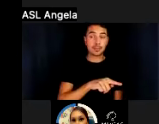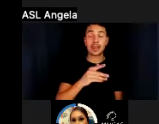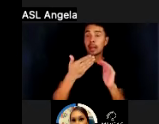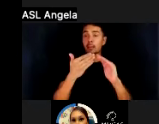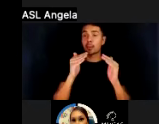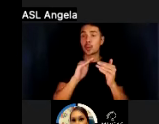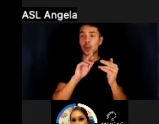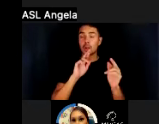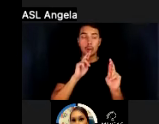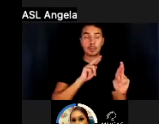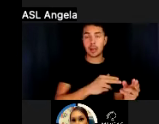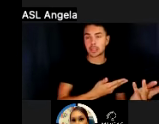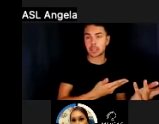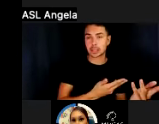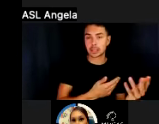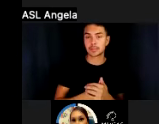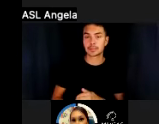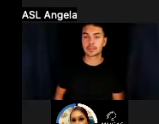victims